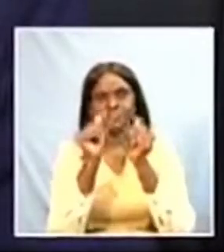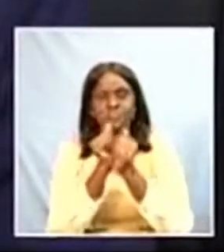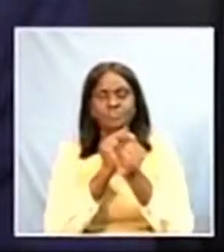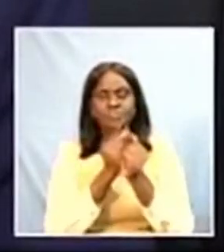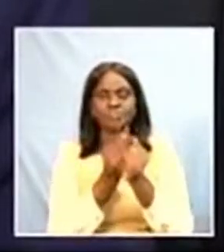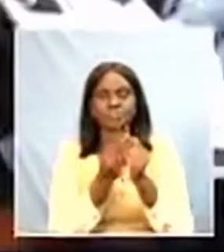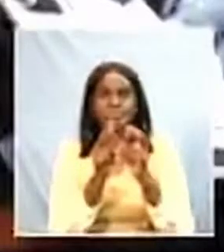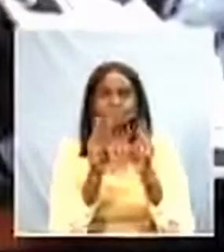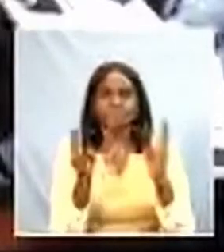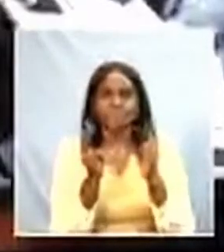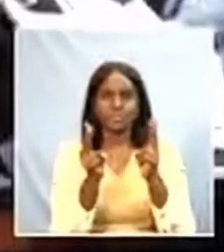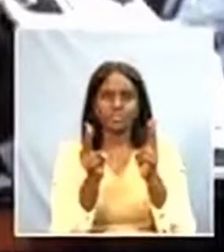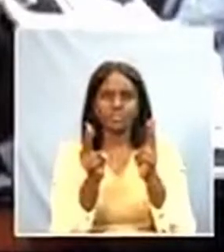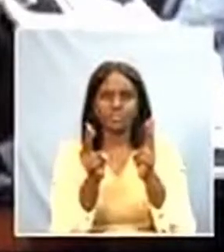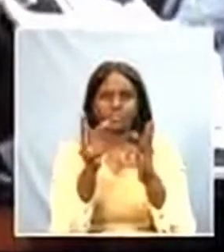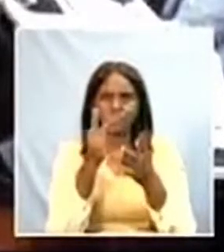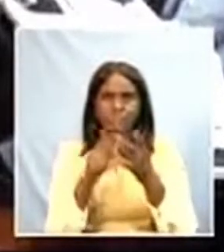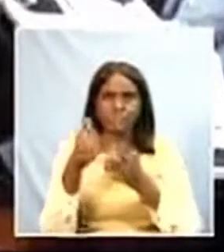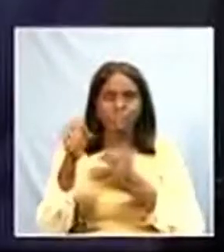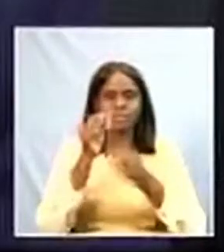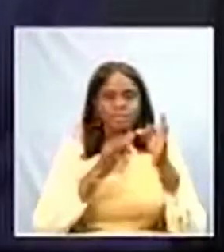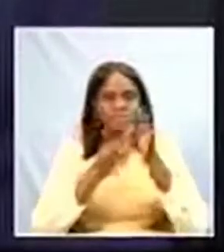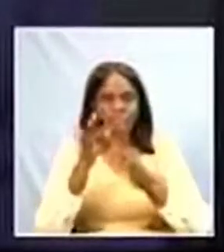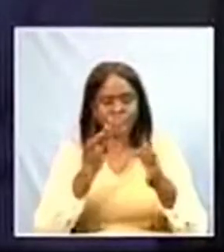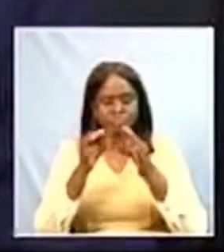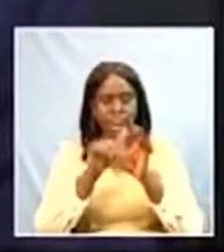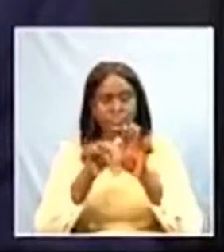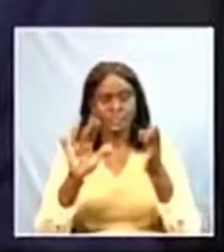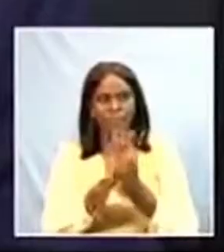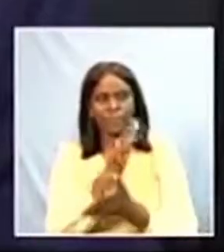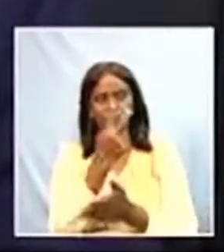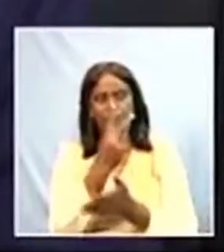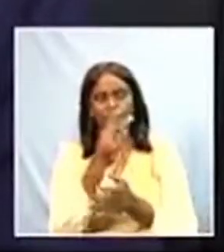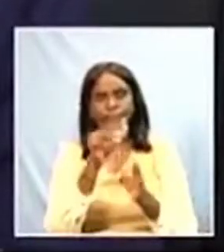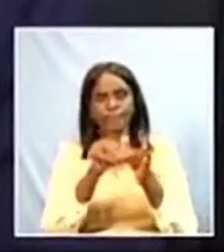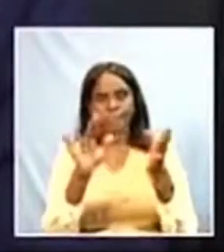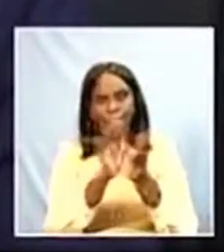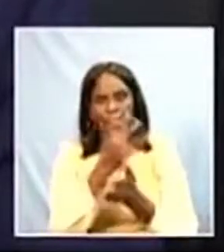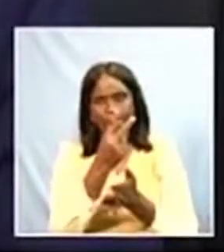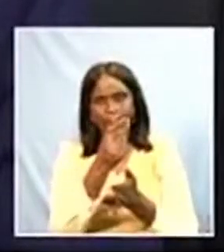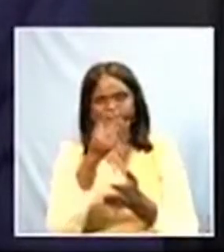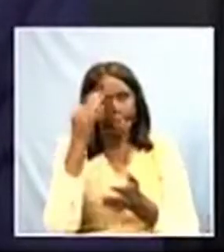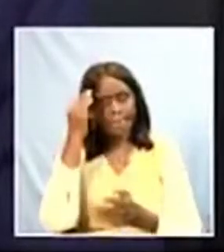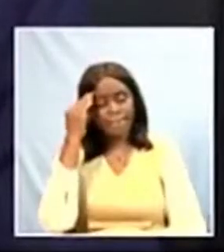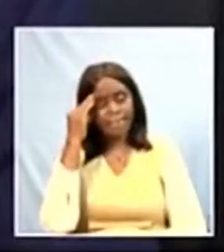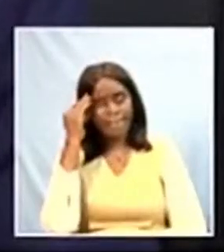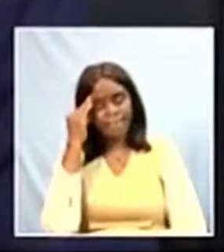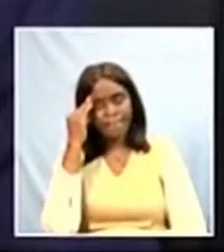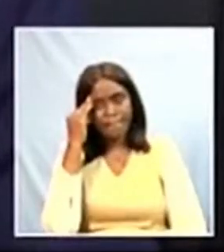so that what is stating is on page confirmed 2. by yourself. On page 2, you know, you